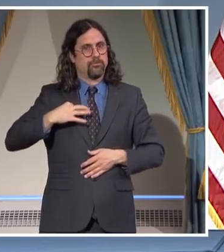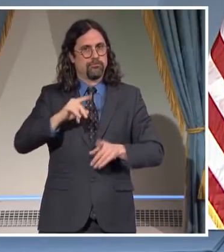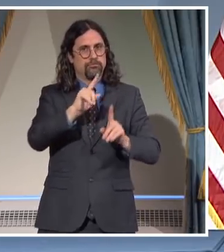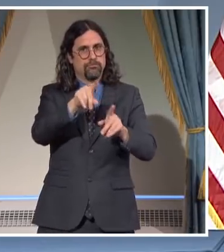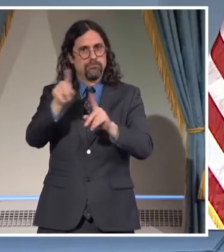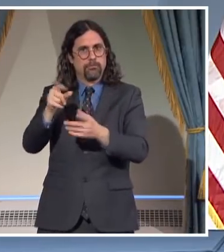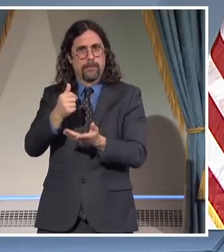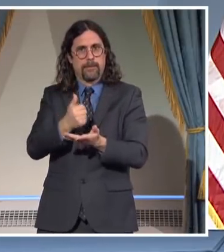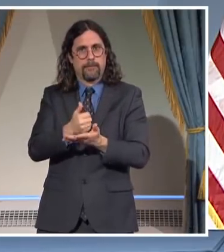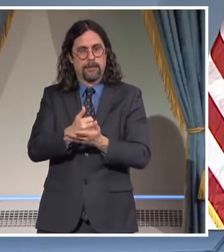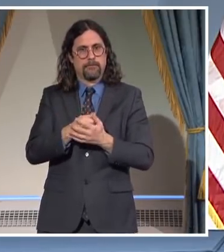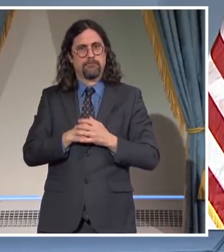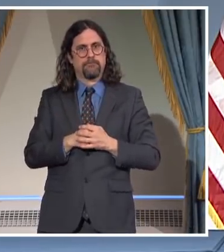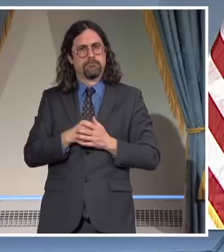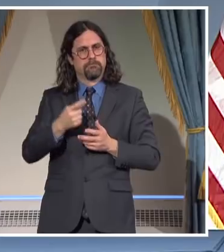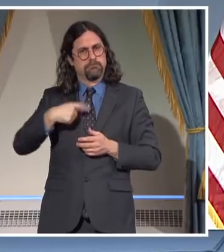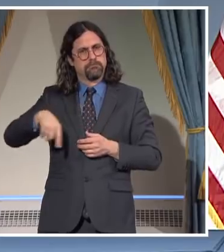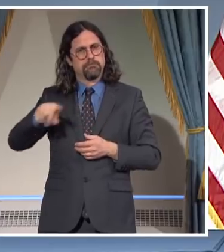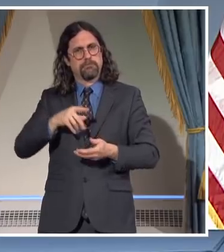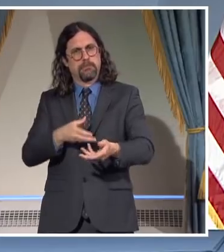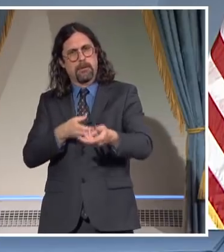need of whoever needs